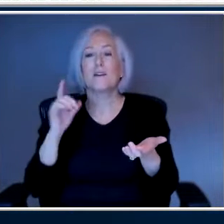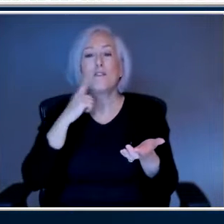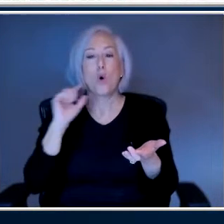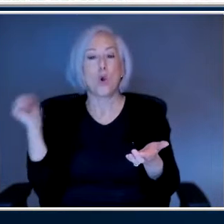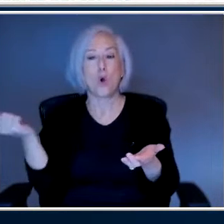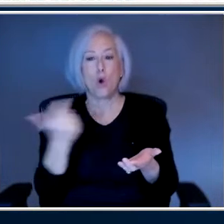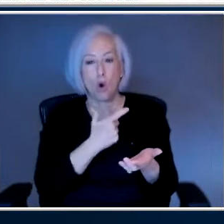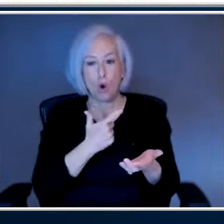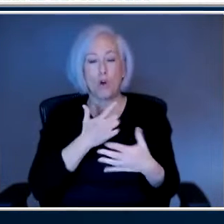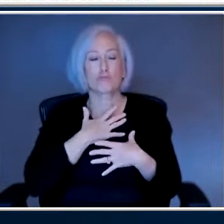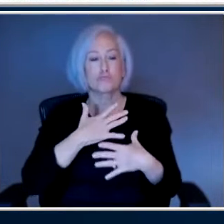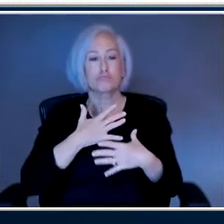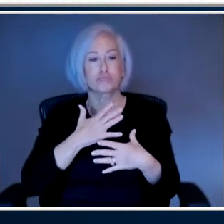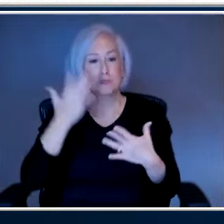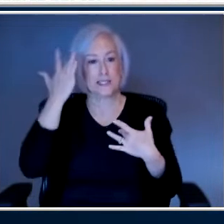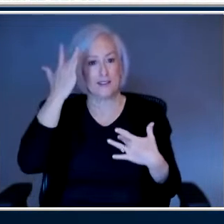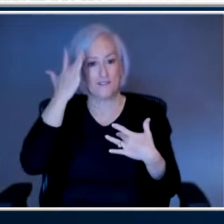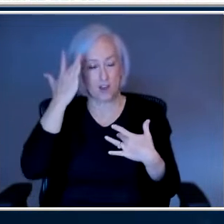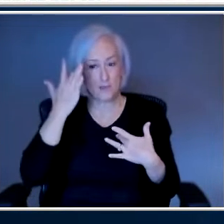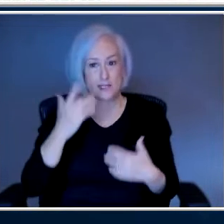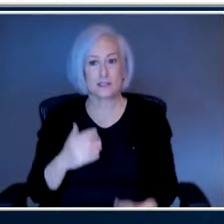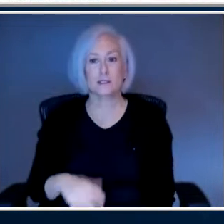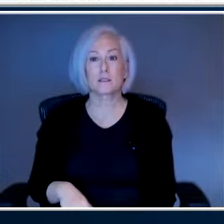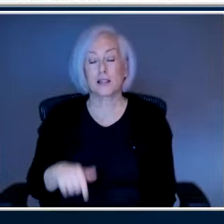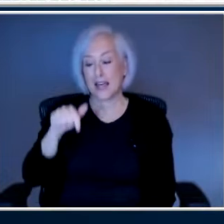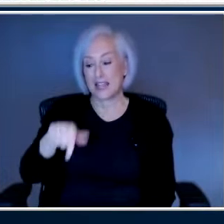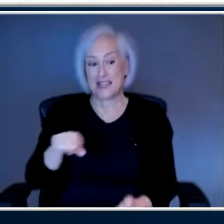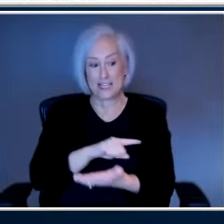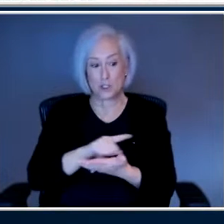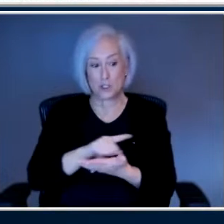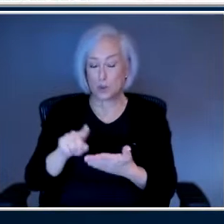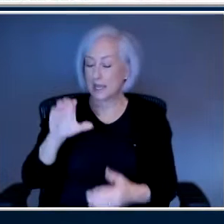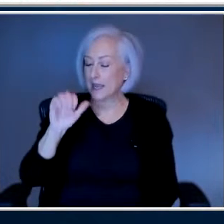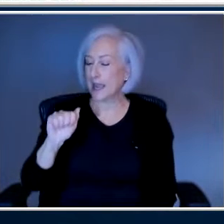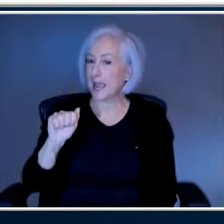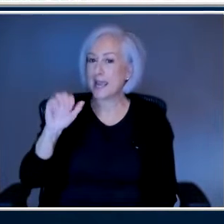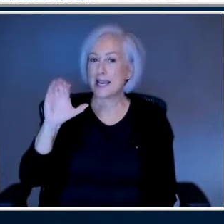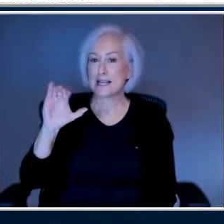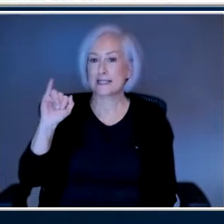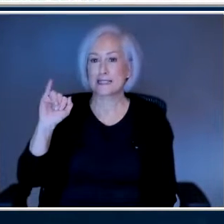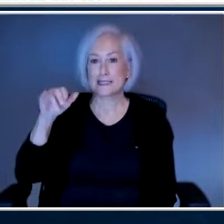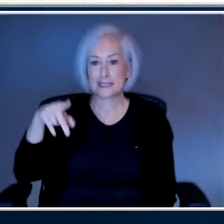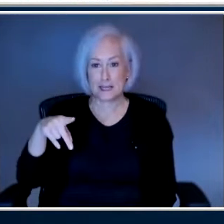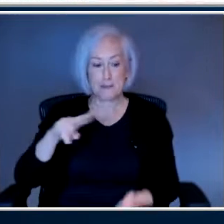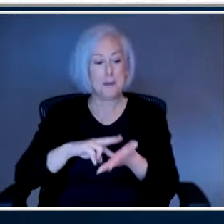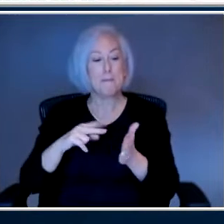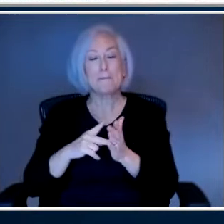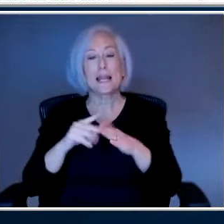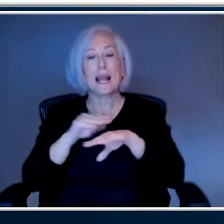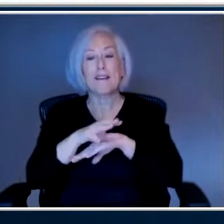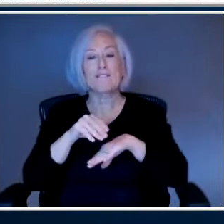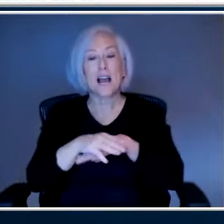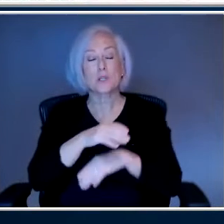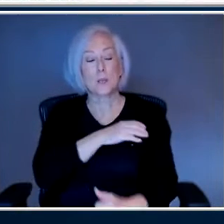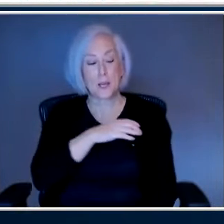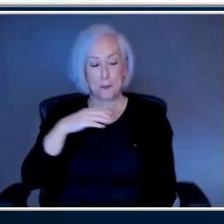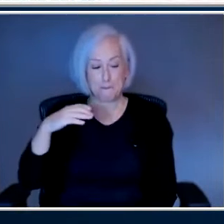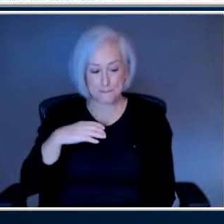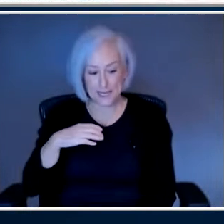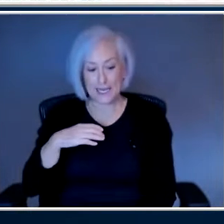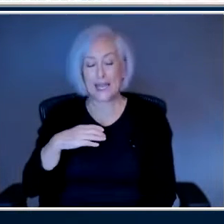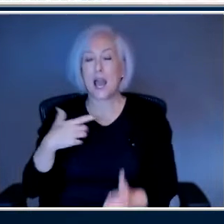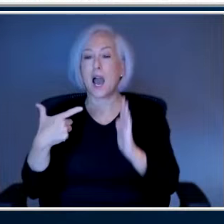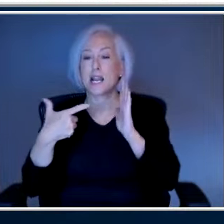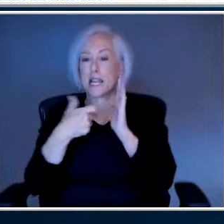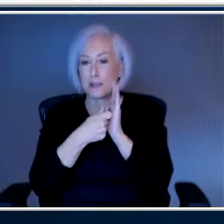of vaccine experts met, ACIP, or the Advisory Committee on Immunization Practices. They advised the CDC on